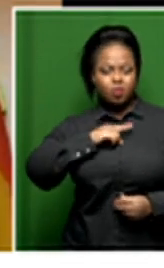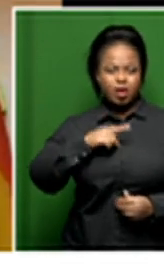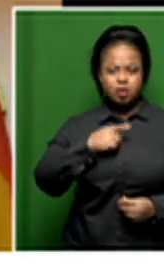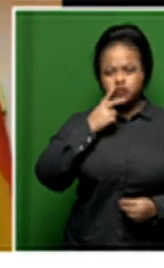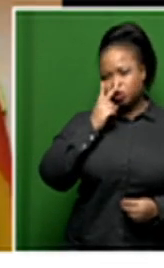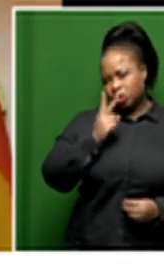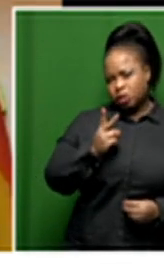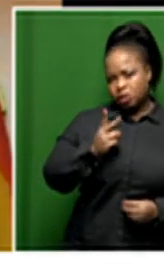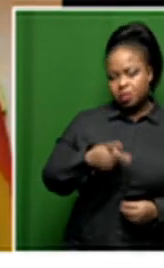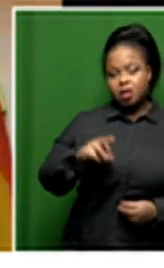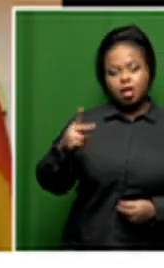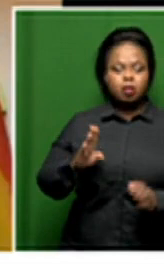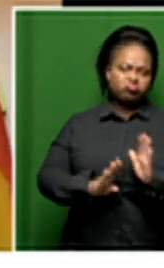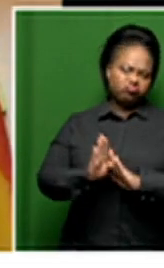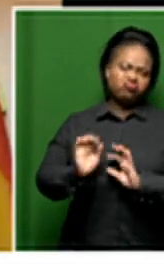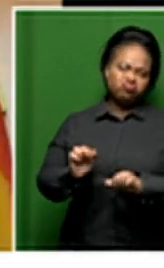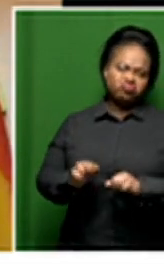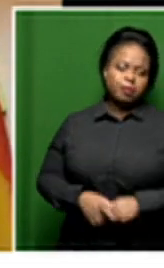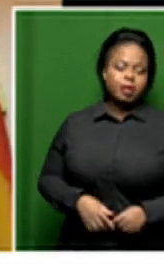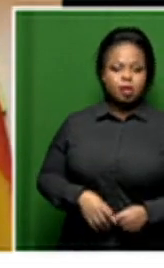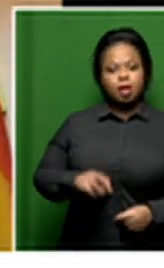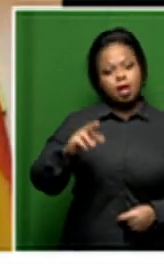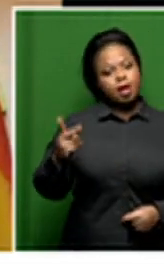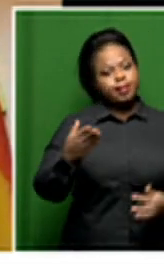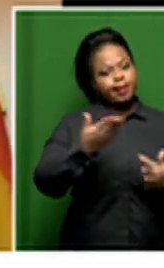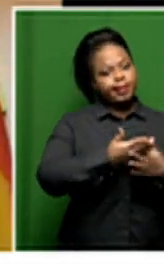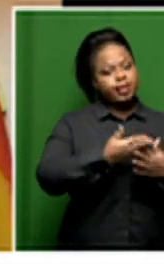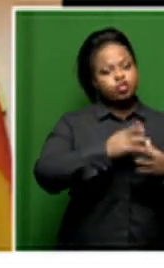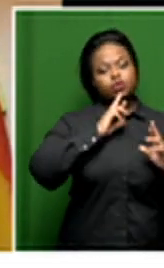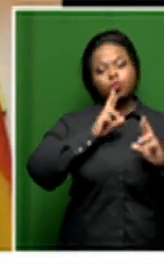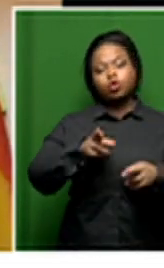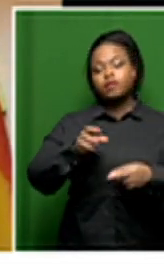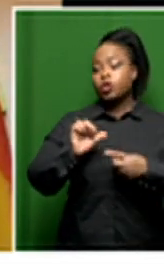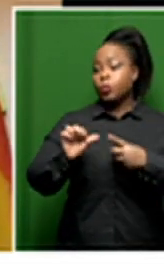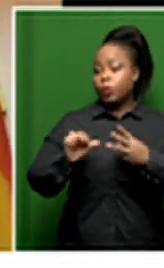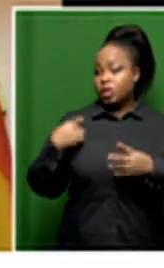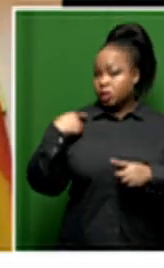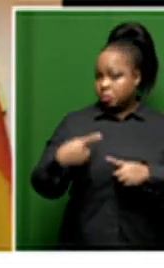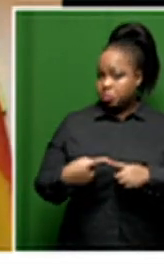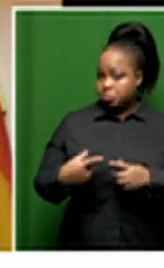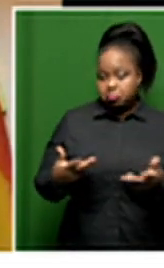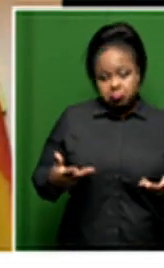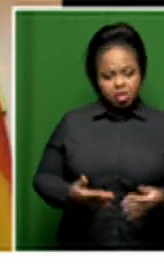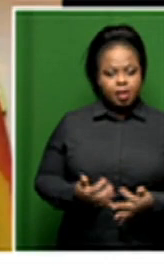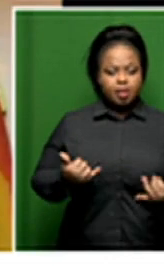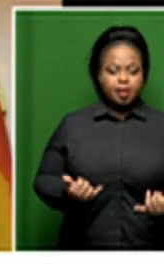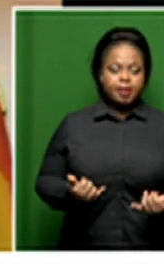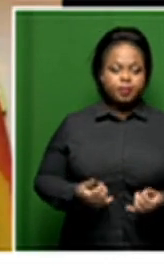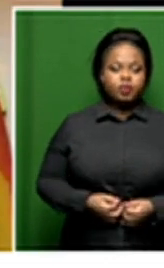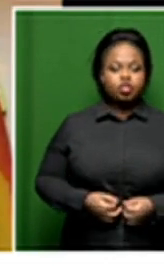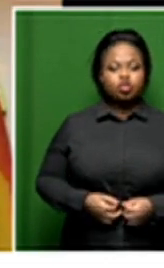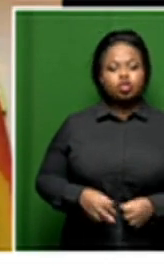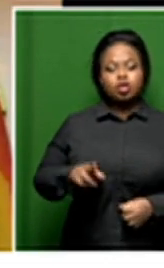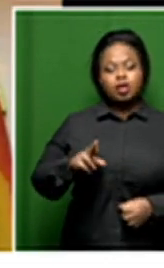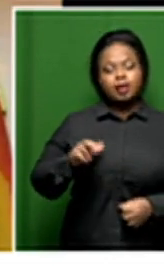we seen some of the progress? I mean, I can tell you the cases that have been reported in the last few weeks, of course, what the rapid